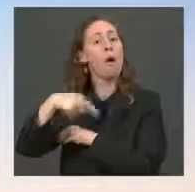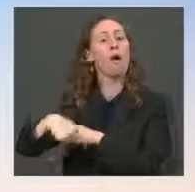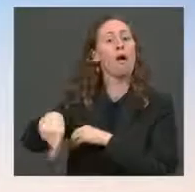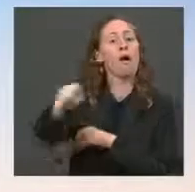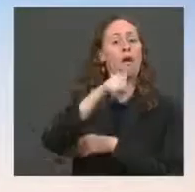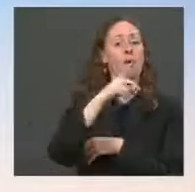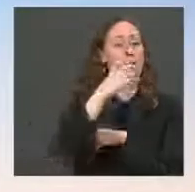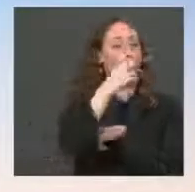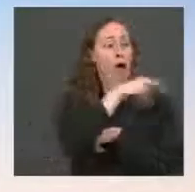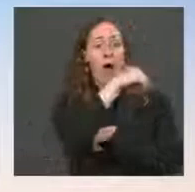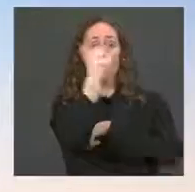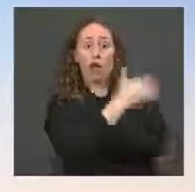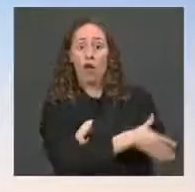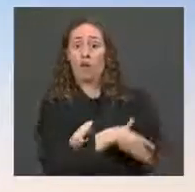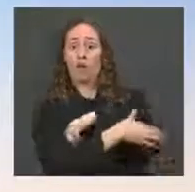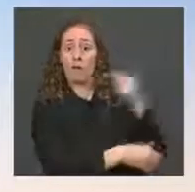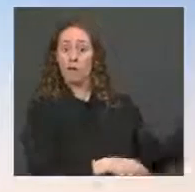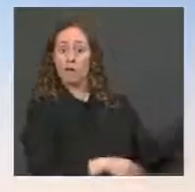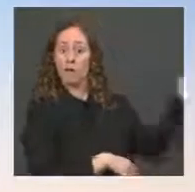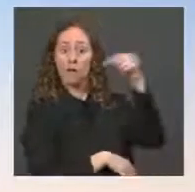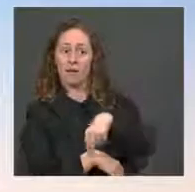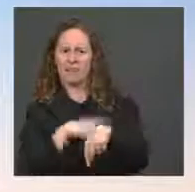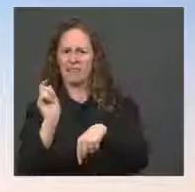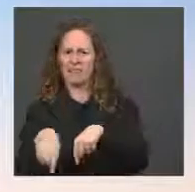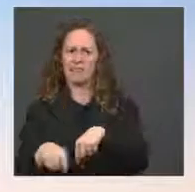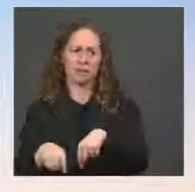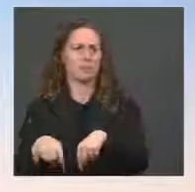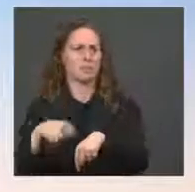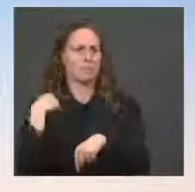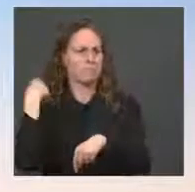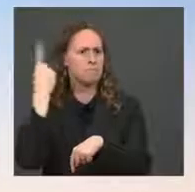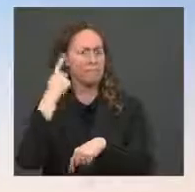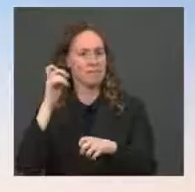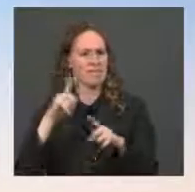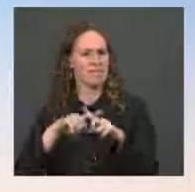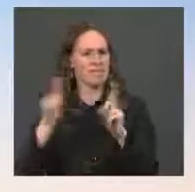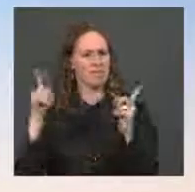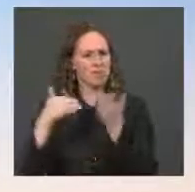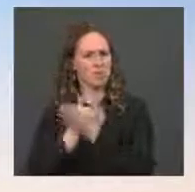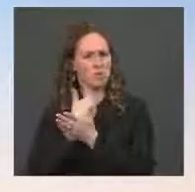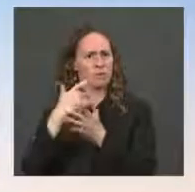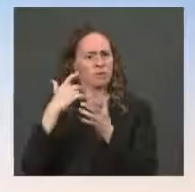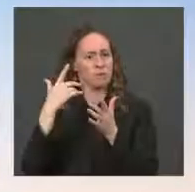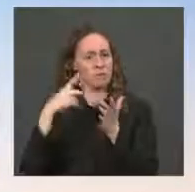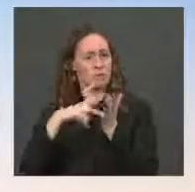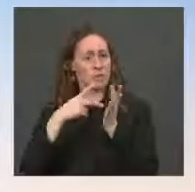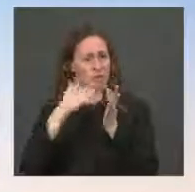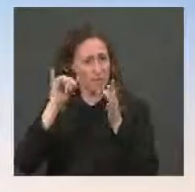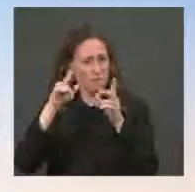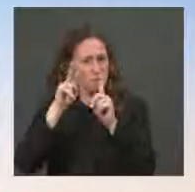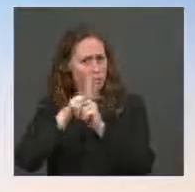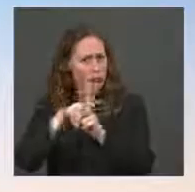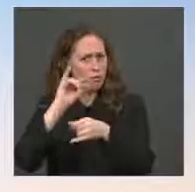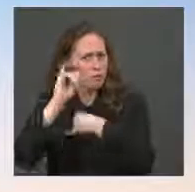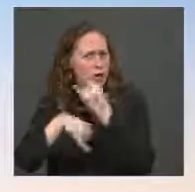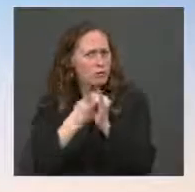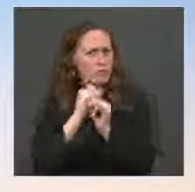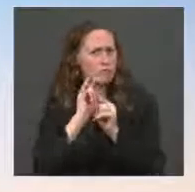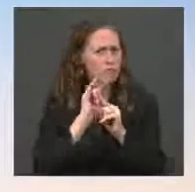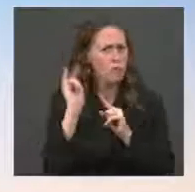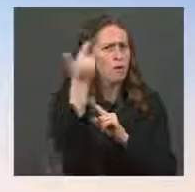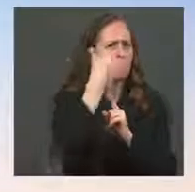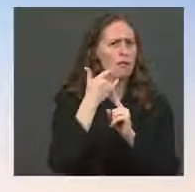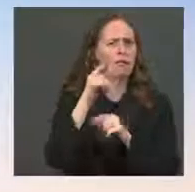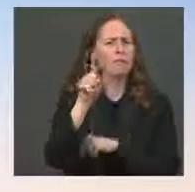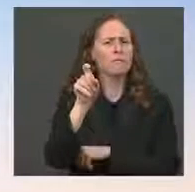ready to replace the current restrictions with a new system for international travel, reading those words from him. So what is the